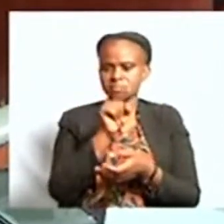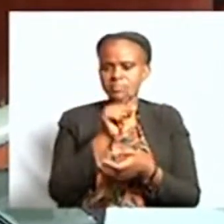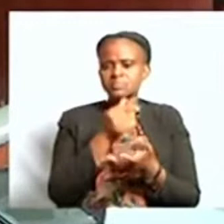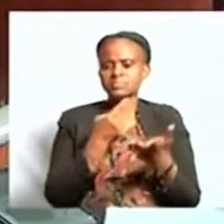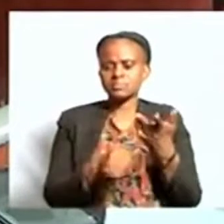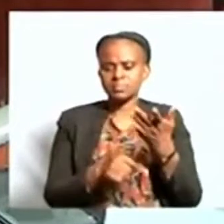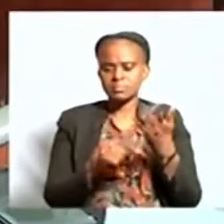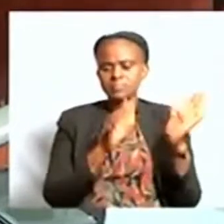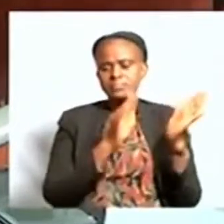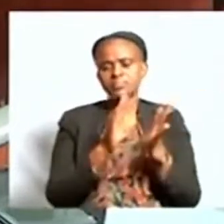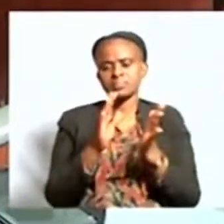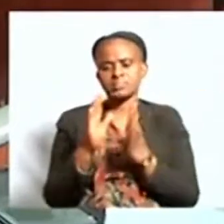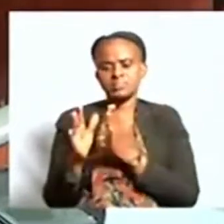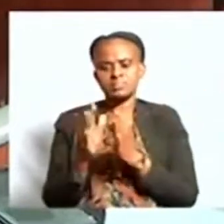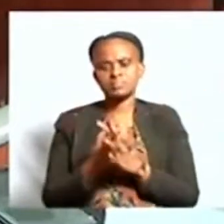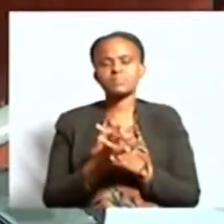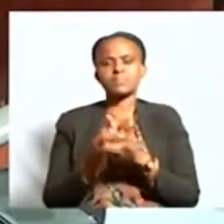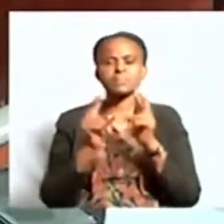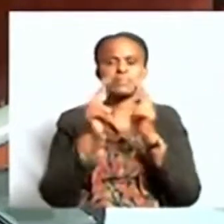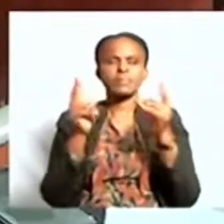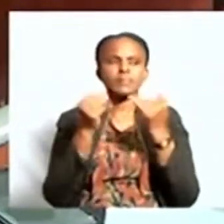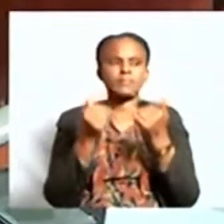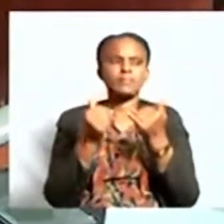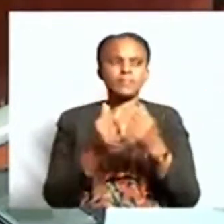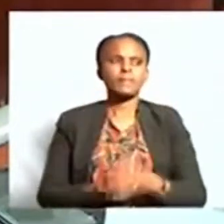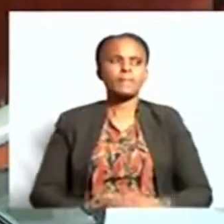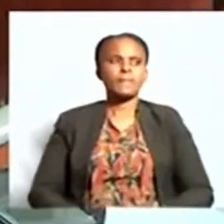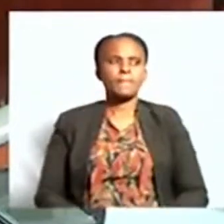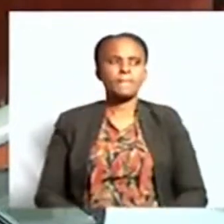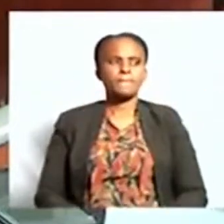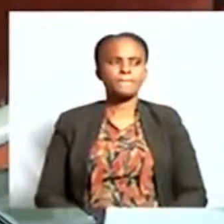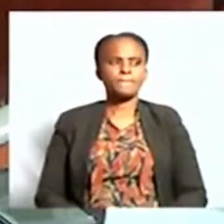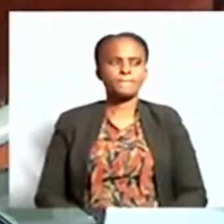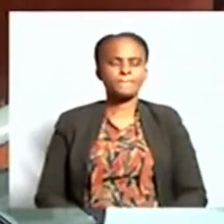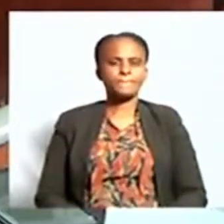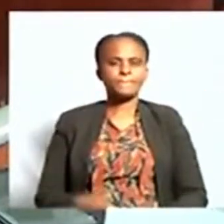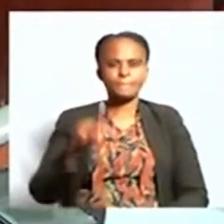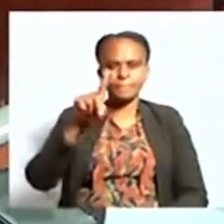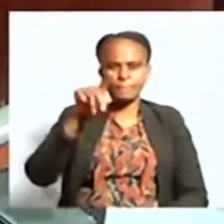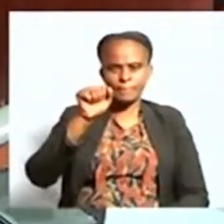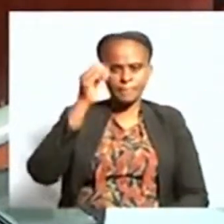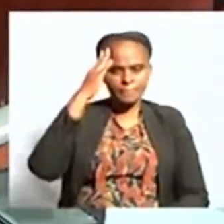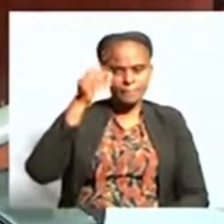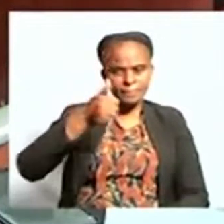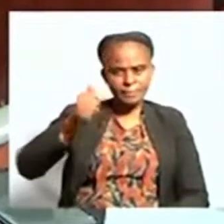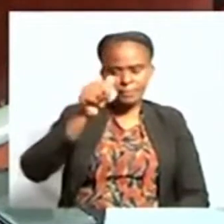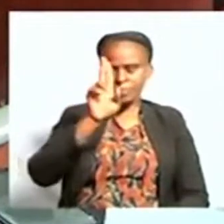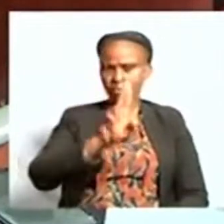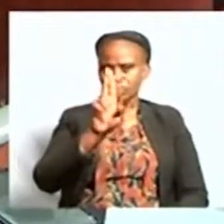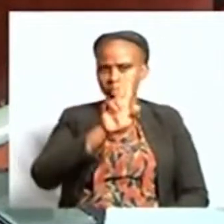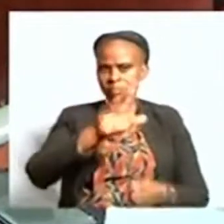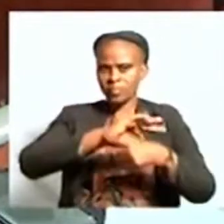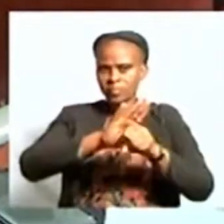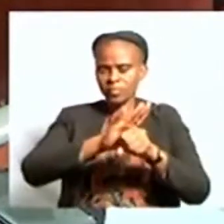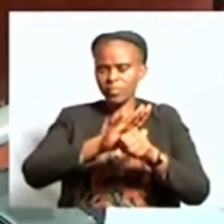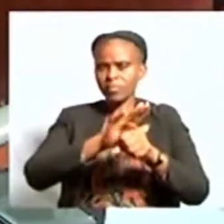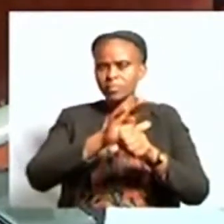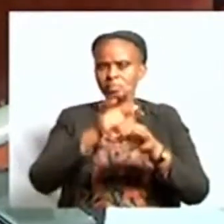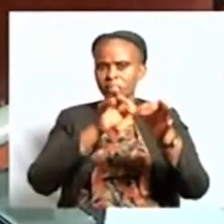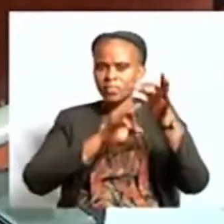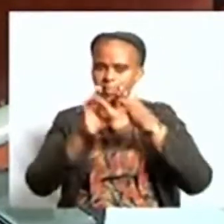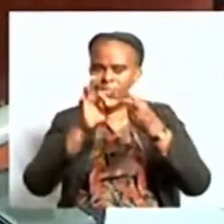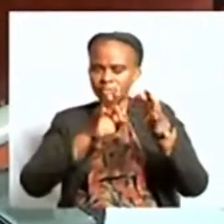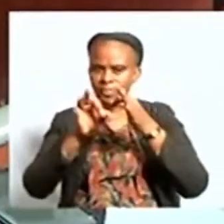being prepared. So, controlling officer, why are you using COVID as a justification